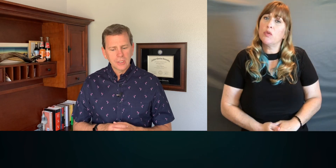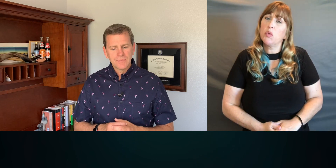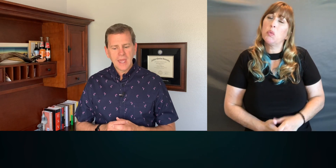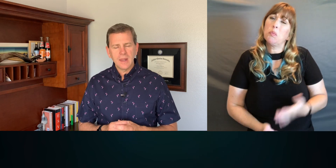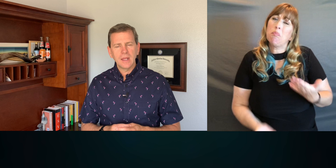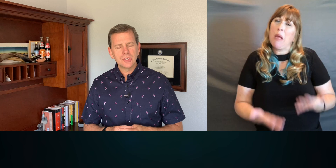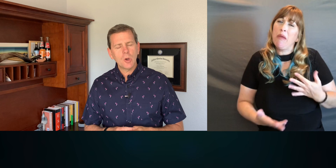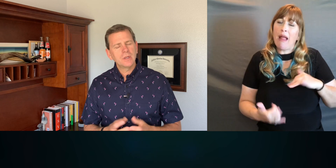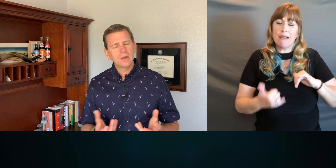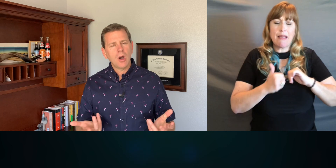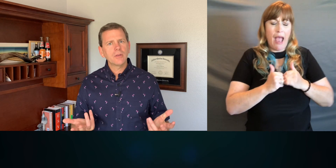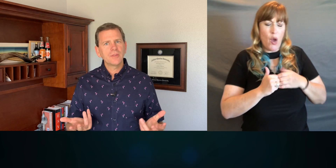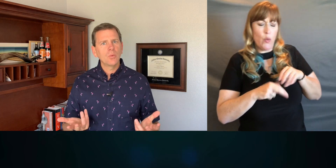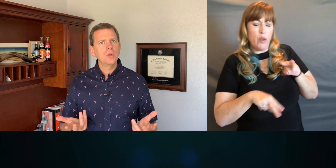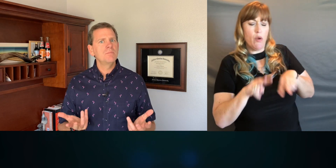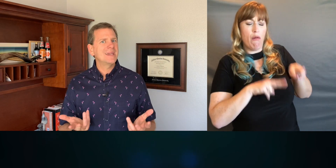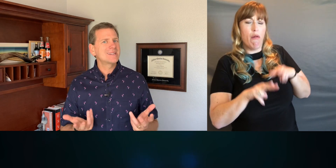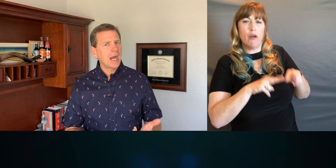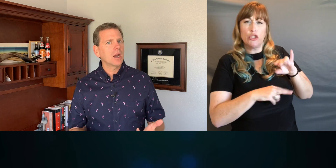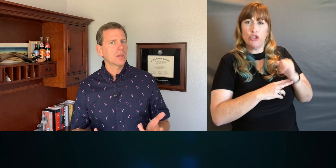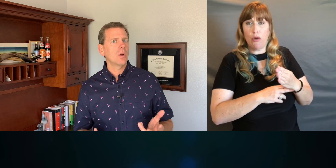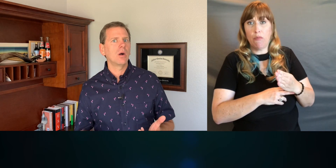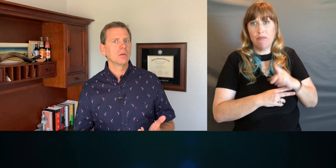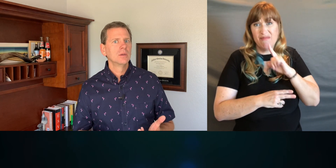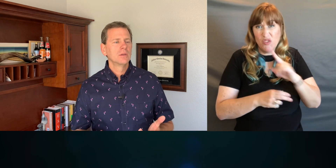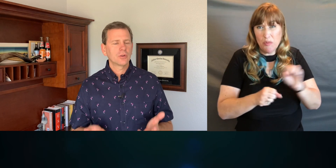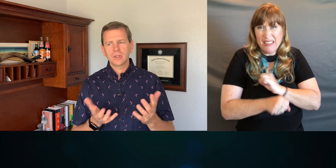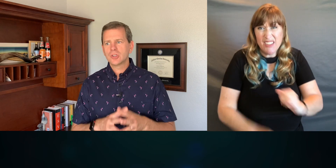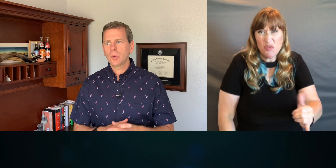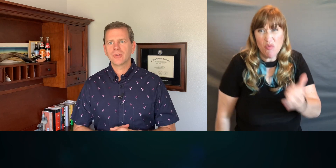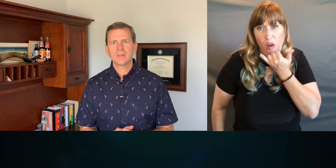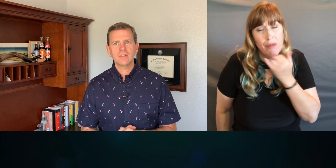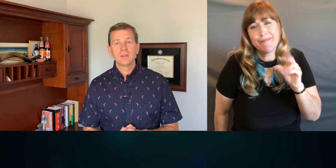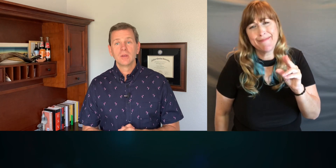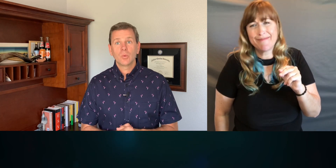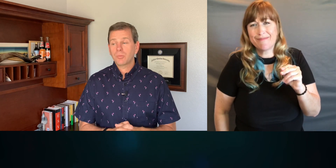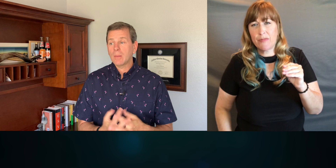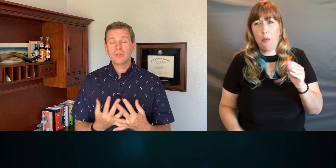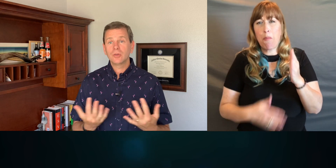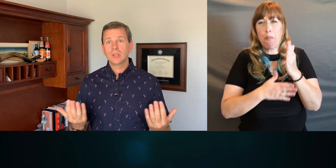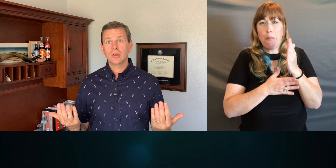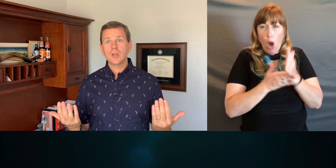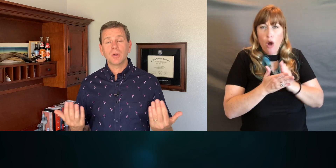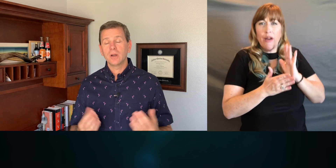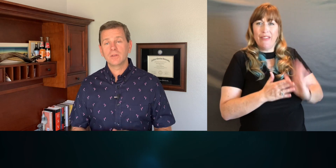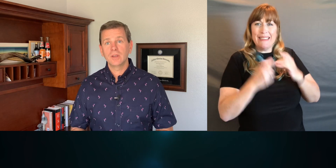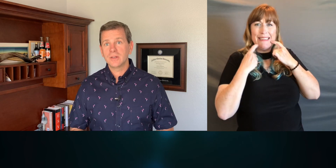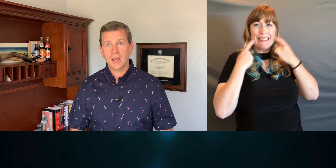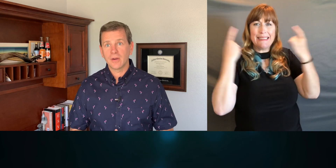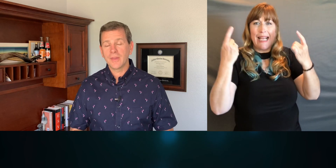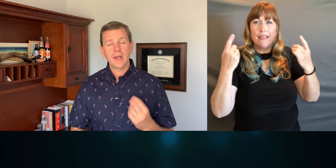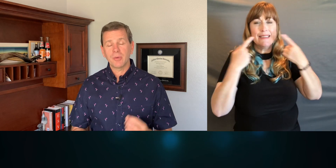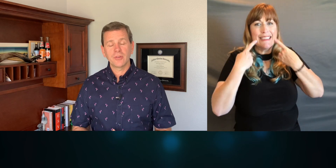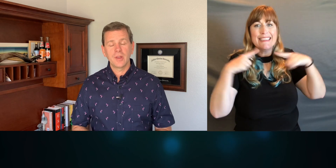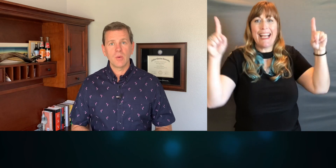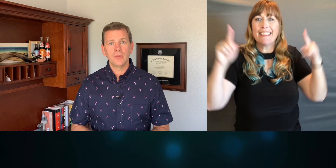look at Job. And honestly, that wouldn't be entirely wrong. Certainly, Job's success was probably due in large part to his integrity